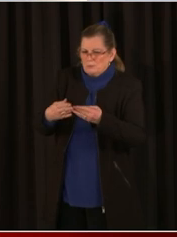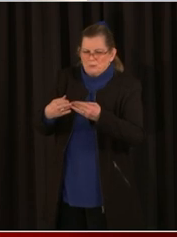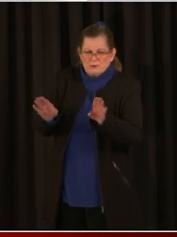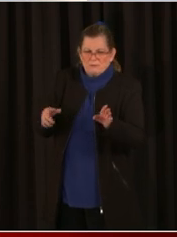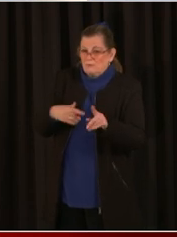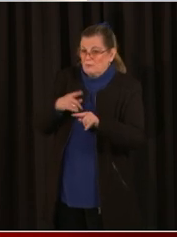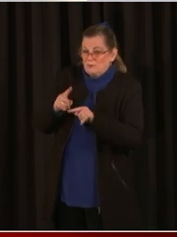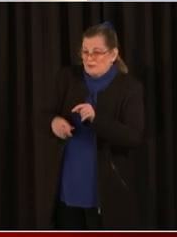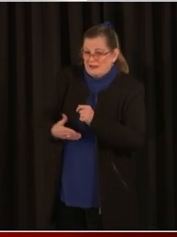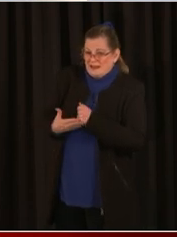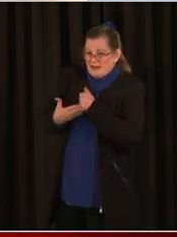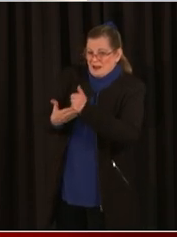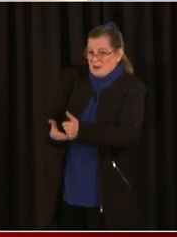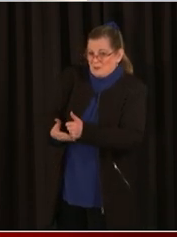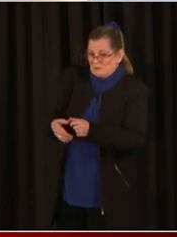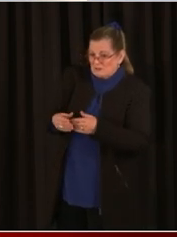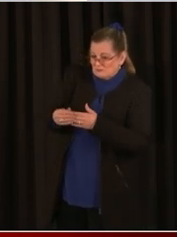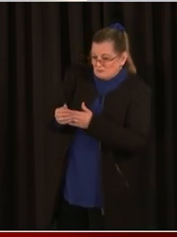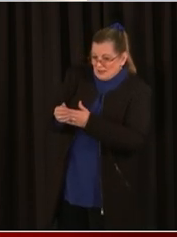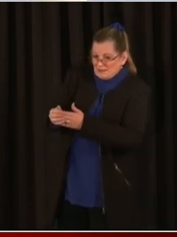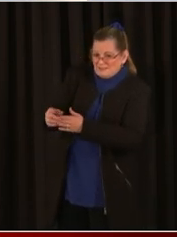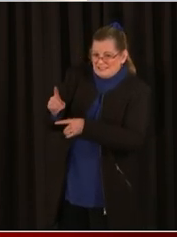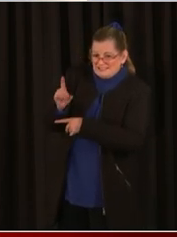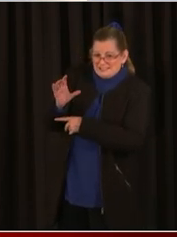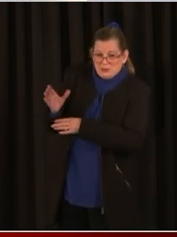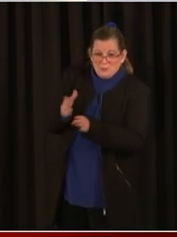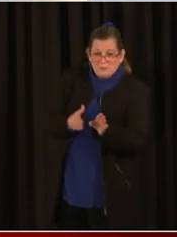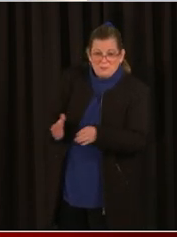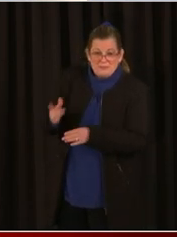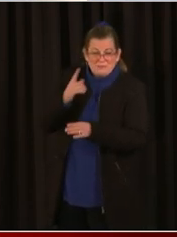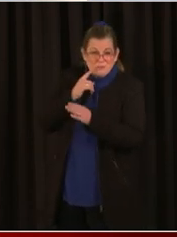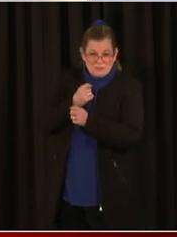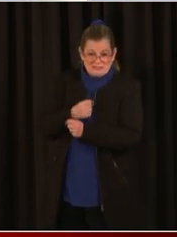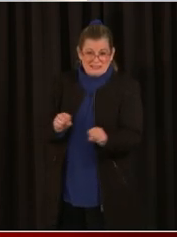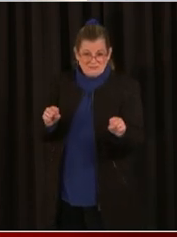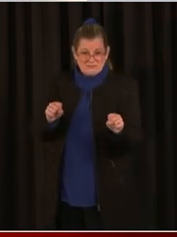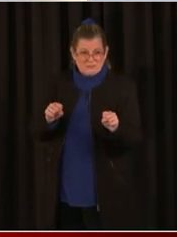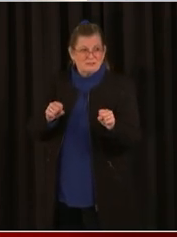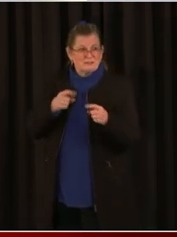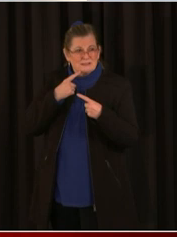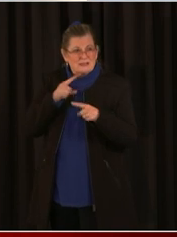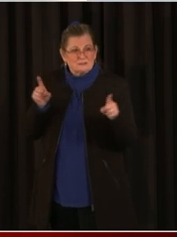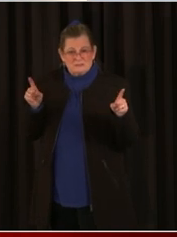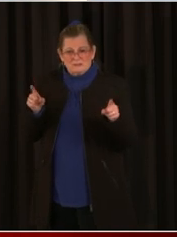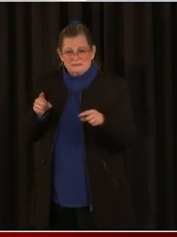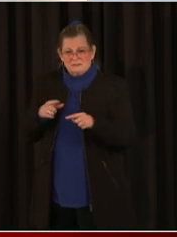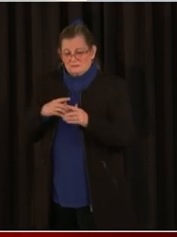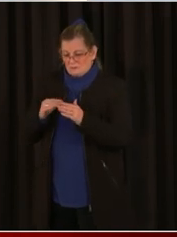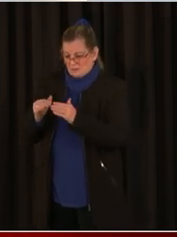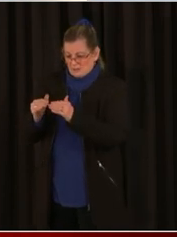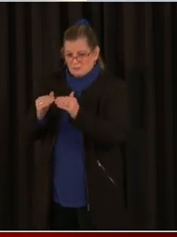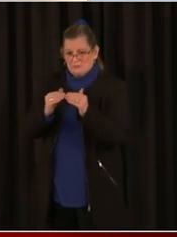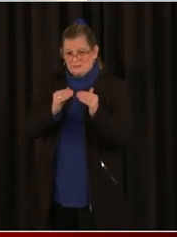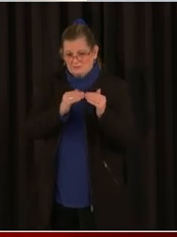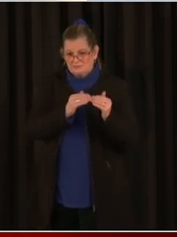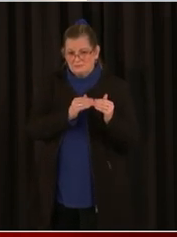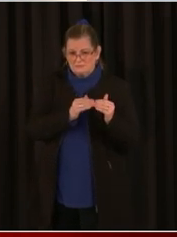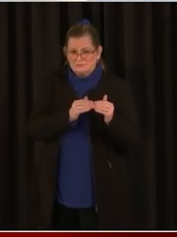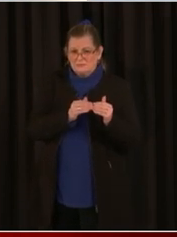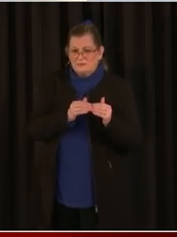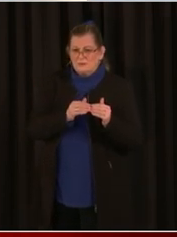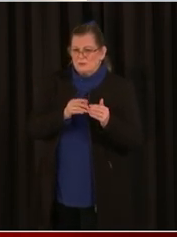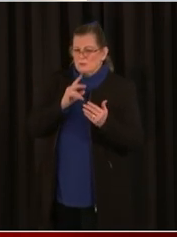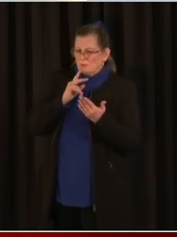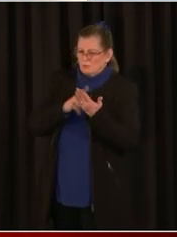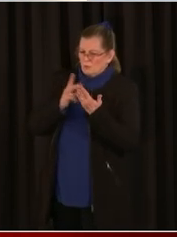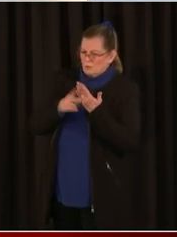importantly, cannot help to drive the district's plan for a safe, effective, and equitable immunization program. That is why